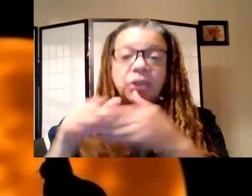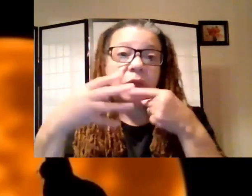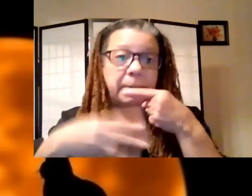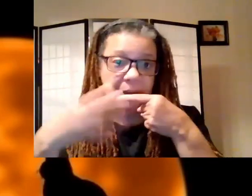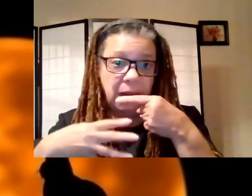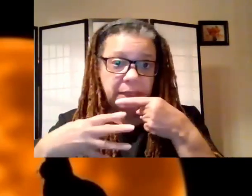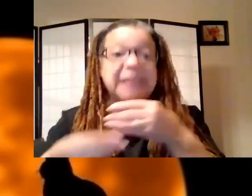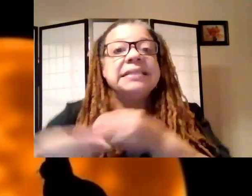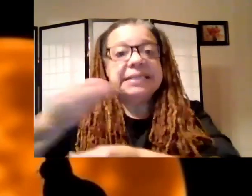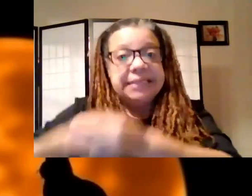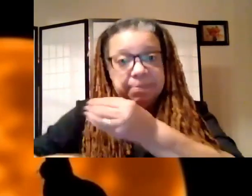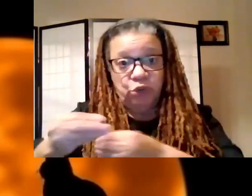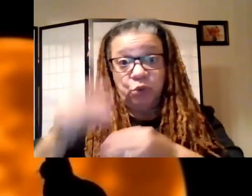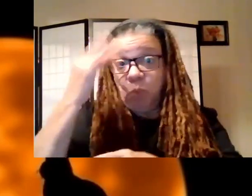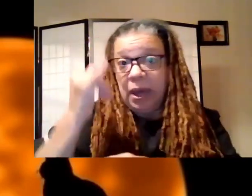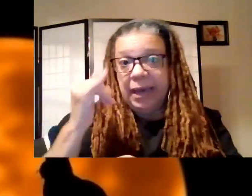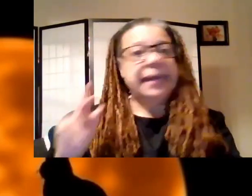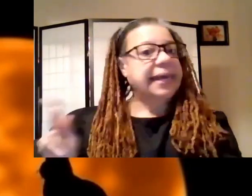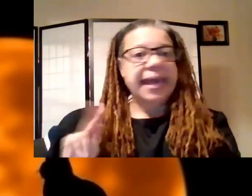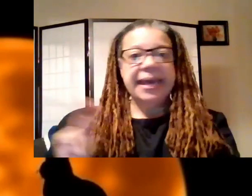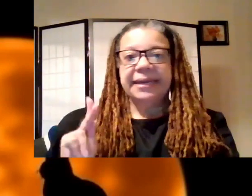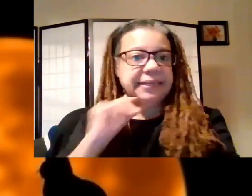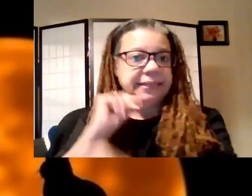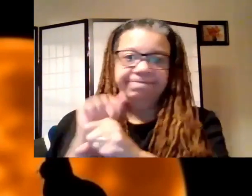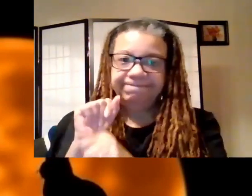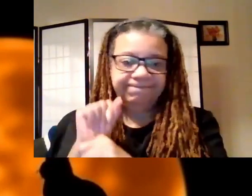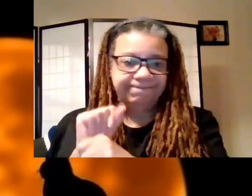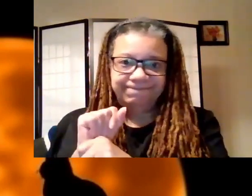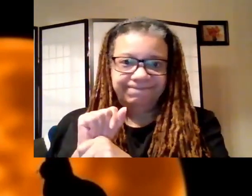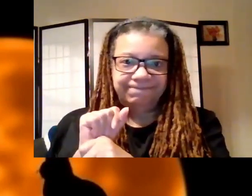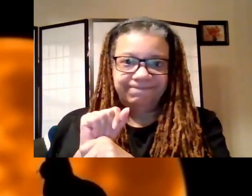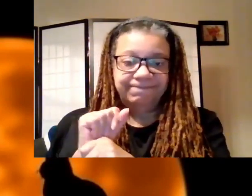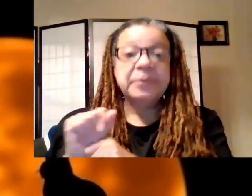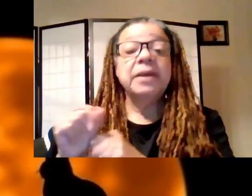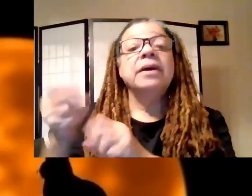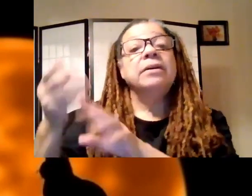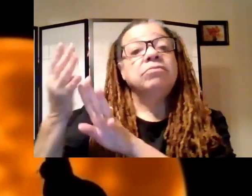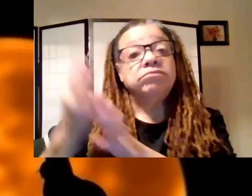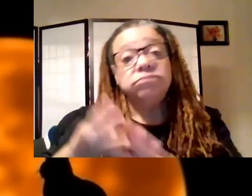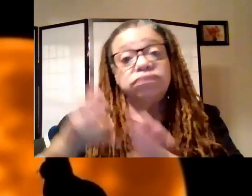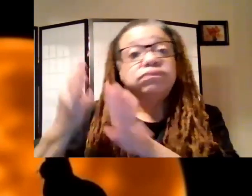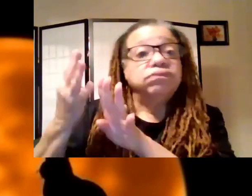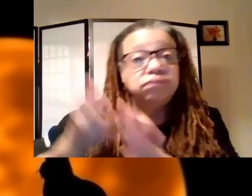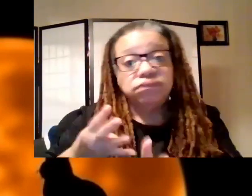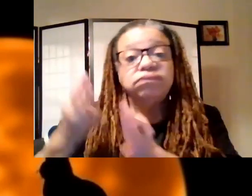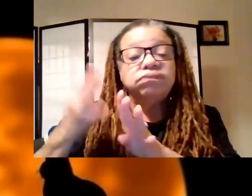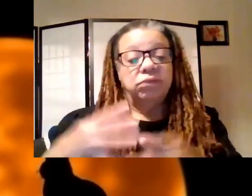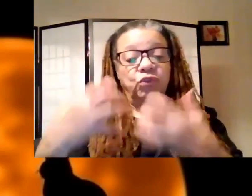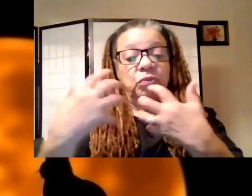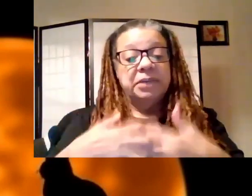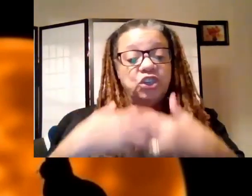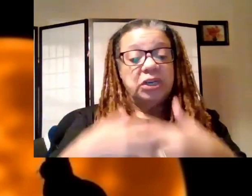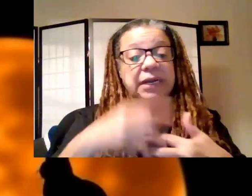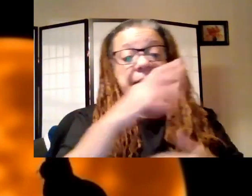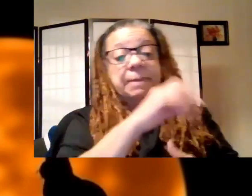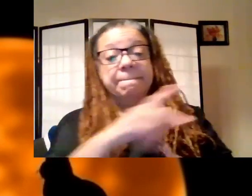for the kidneys. So on the technical aspect, they drain your blood, it cleans through a machine, and then it comes back into